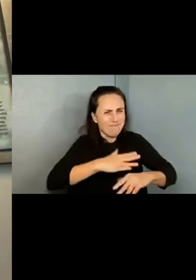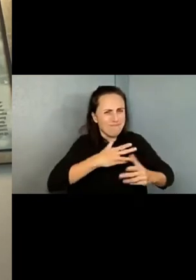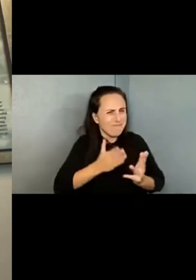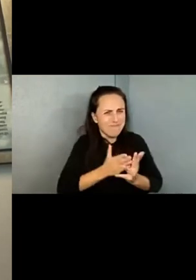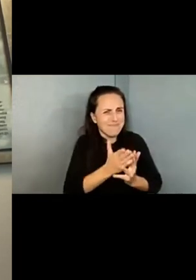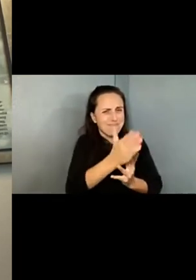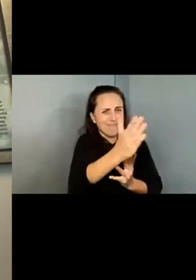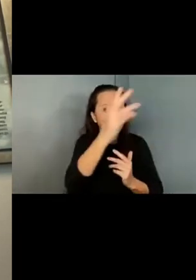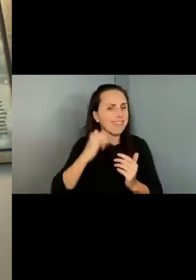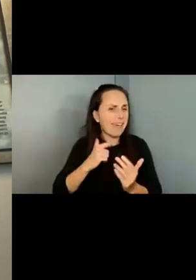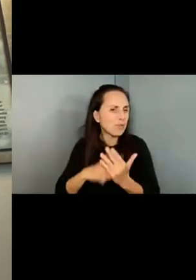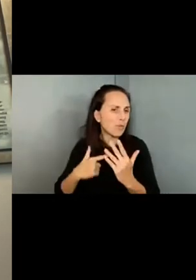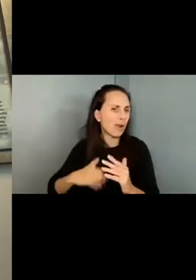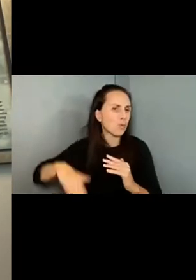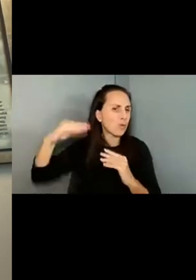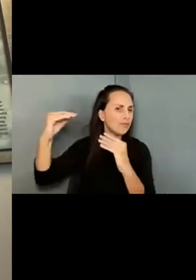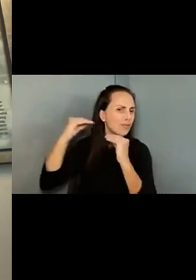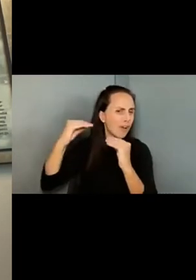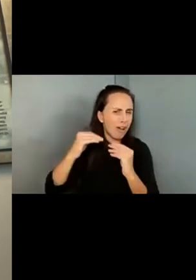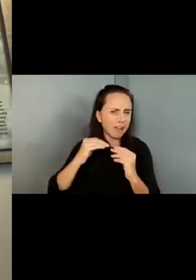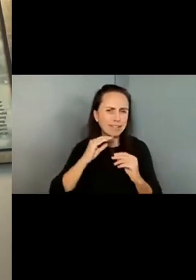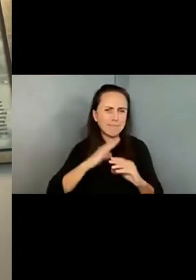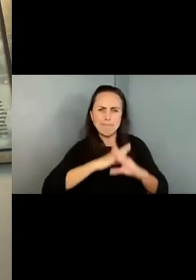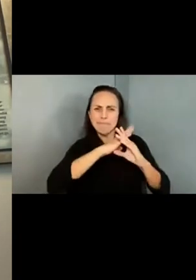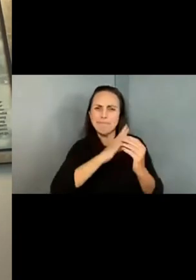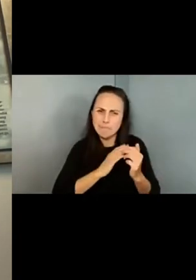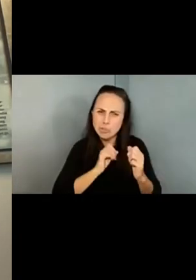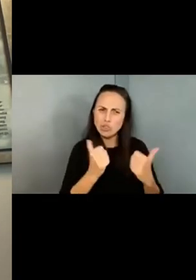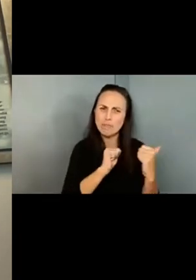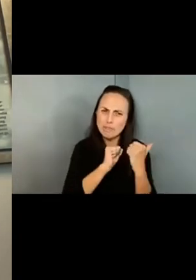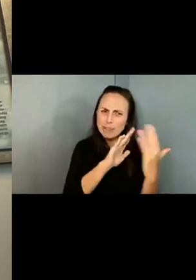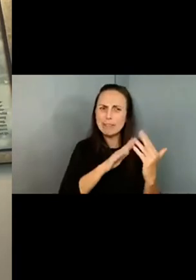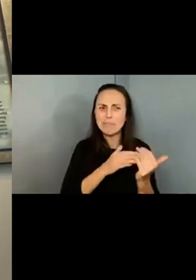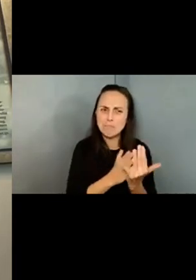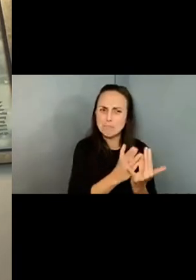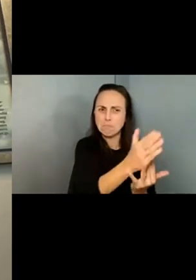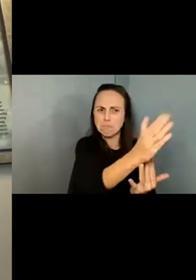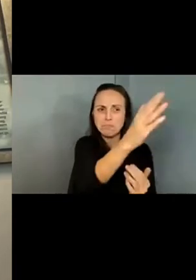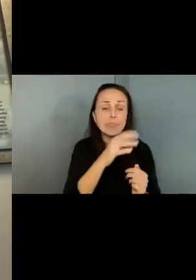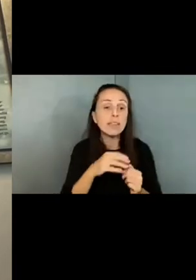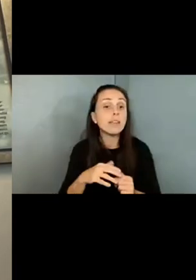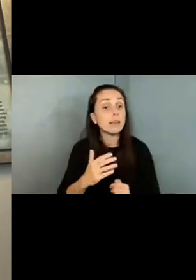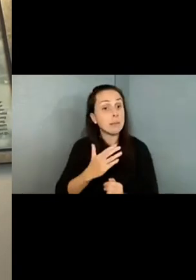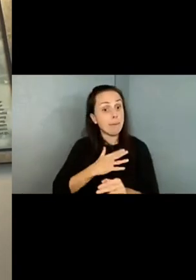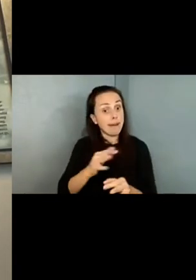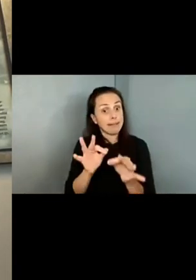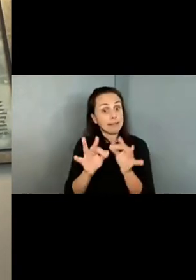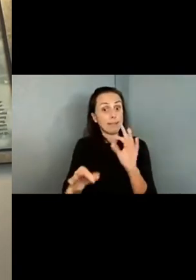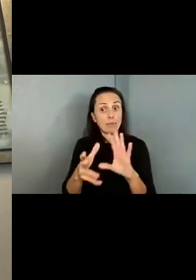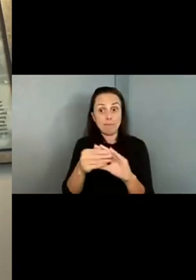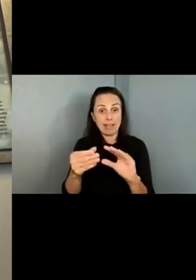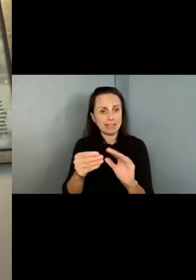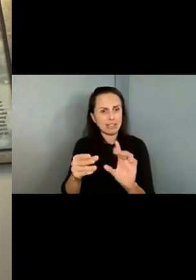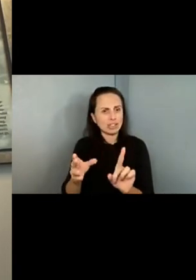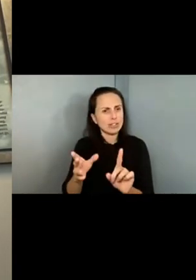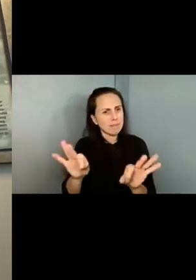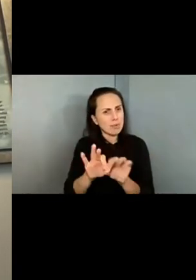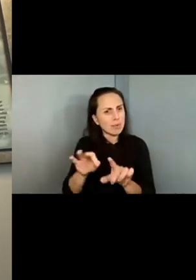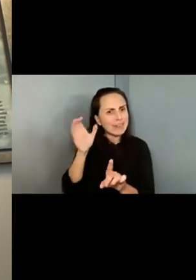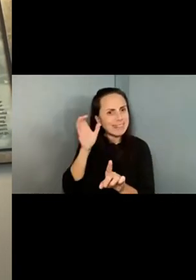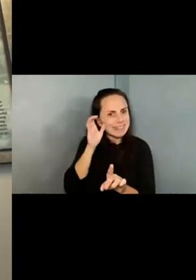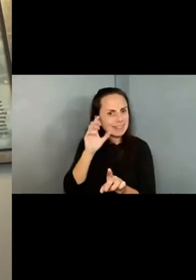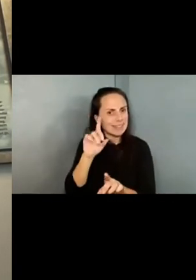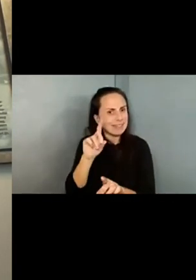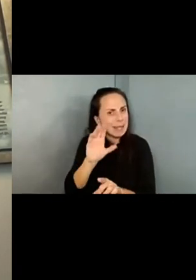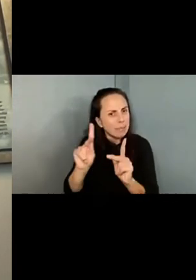of taught to do early on in my childhood. So my simple message is just listen to what disabled